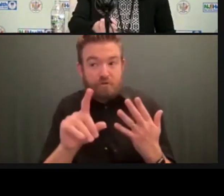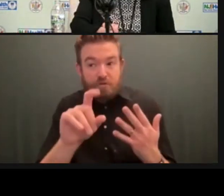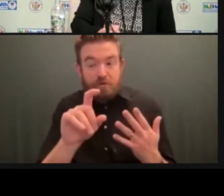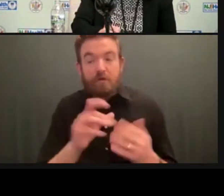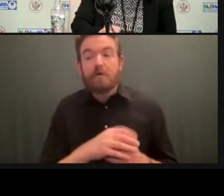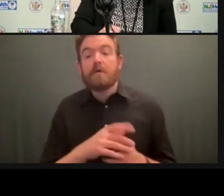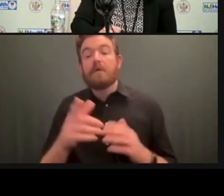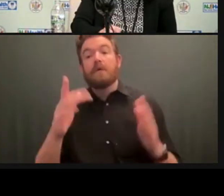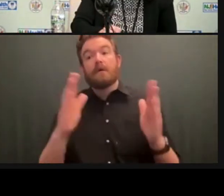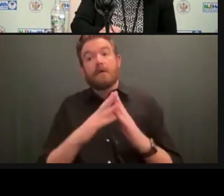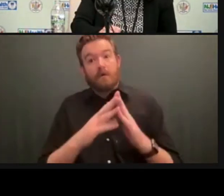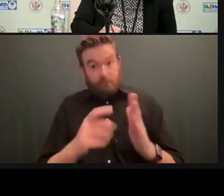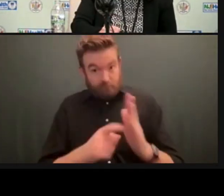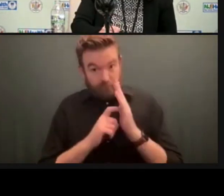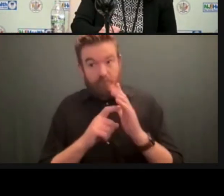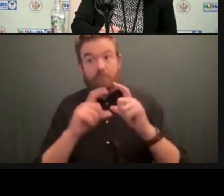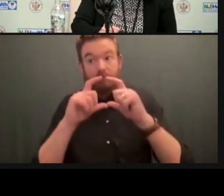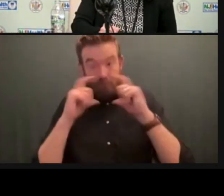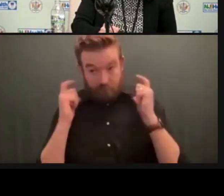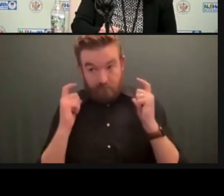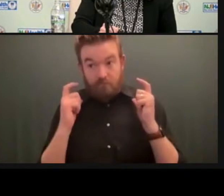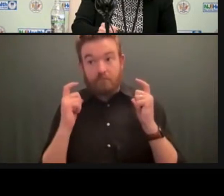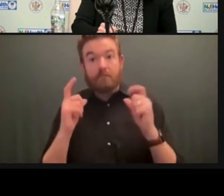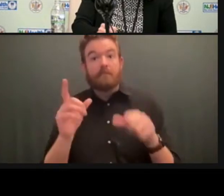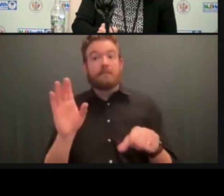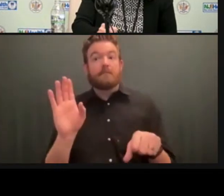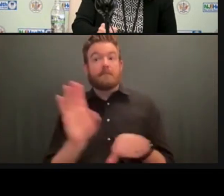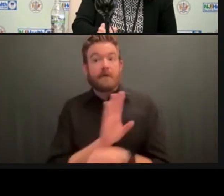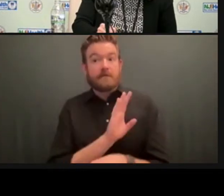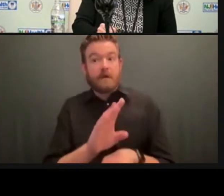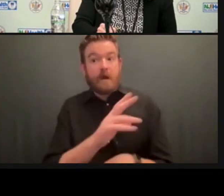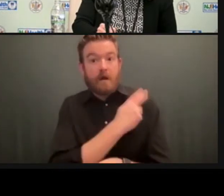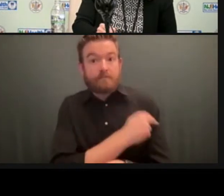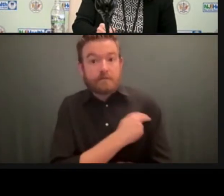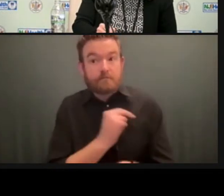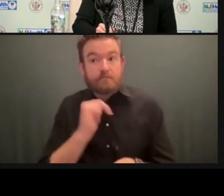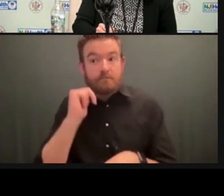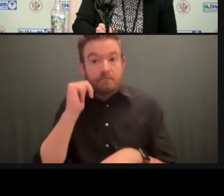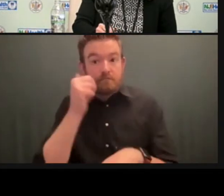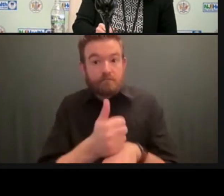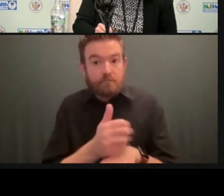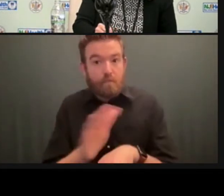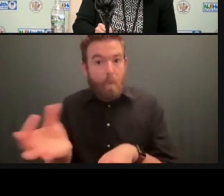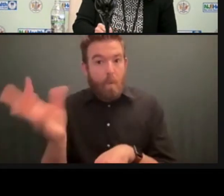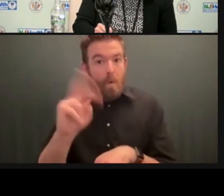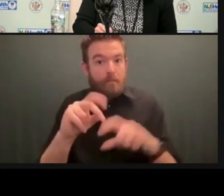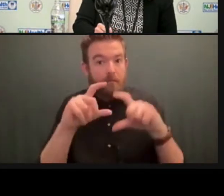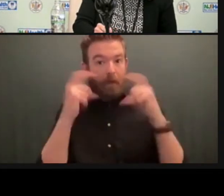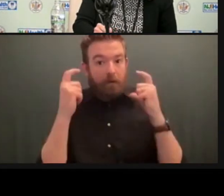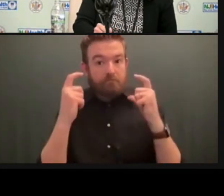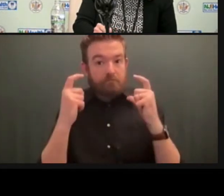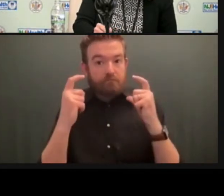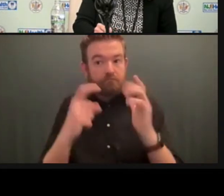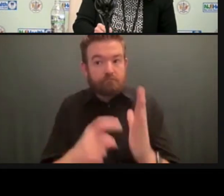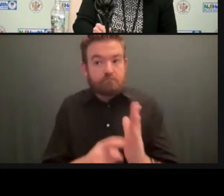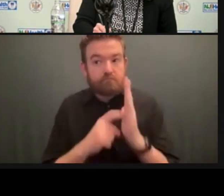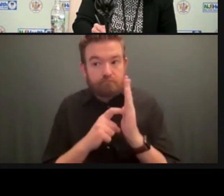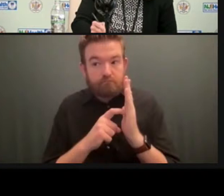and hospitals and doing their own quasi restrictions, do you think it's going to fall to the state to do new restrictions, or is it going to be up to